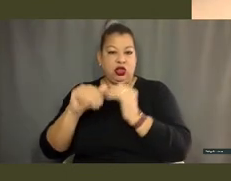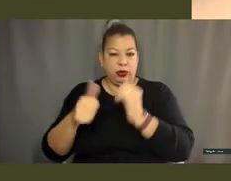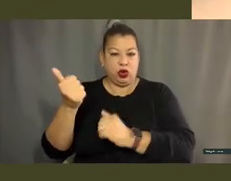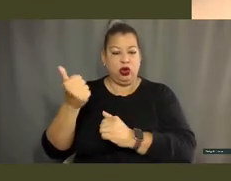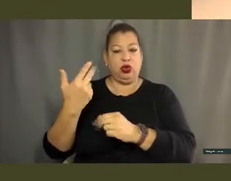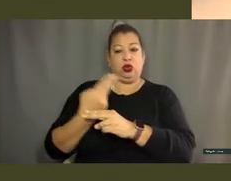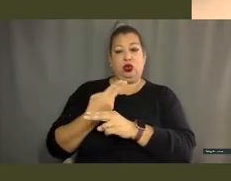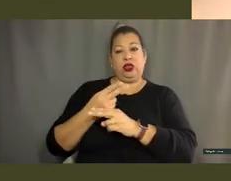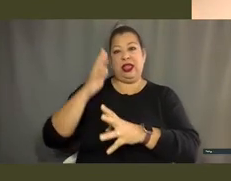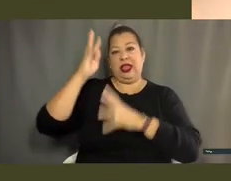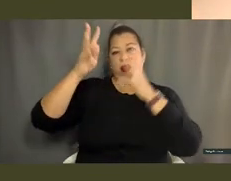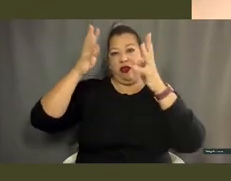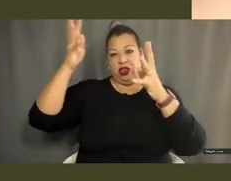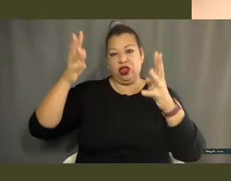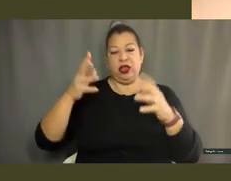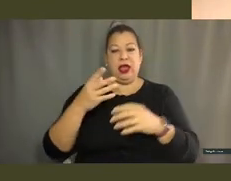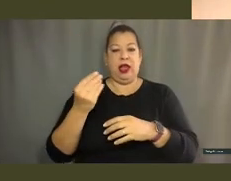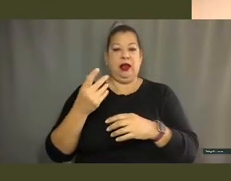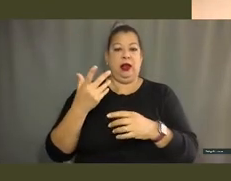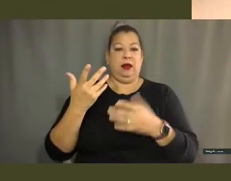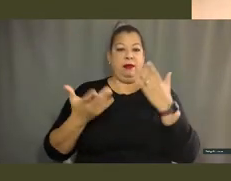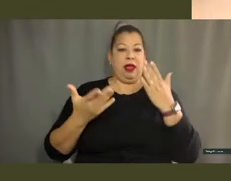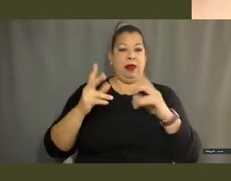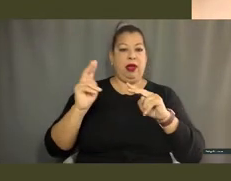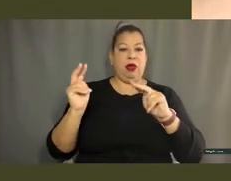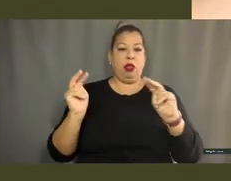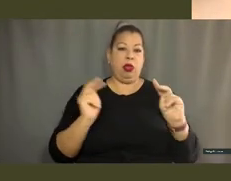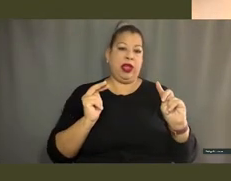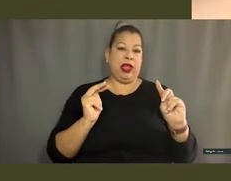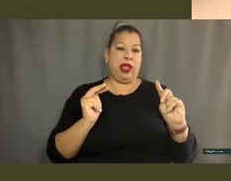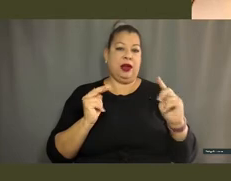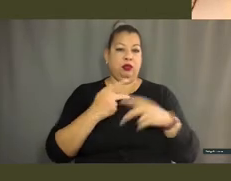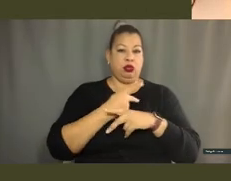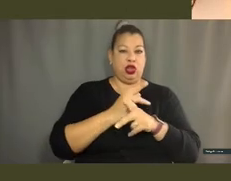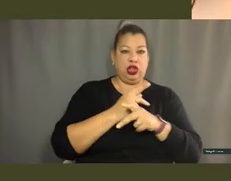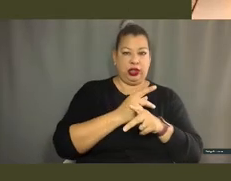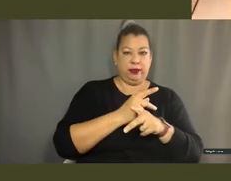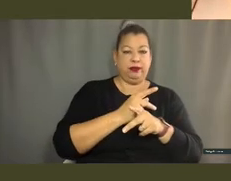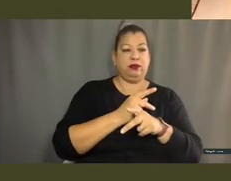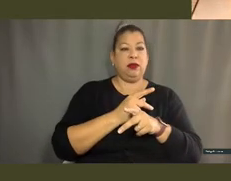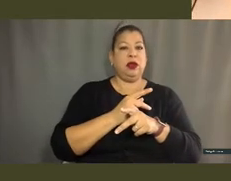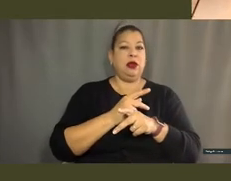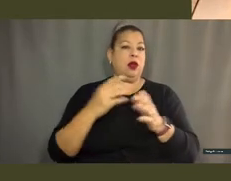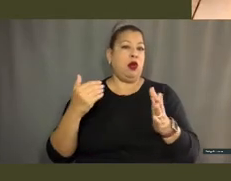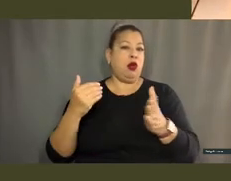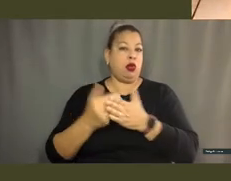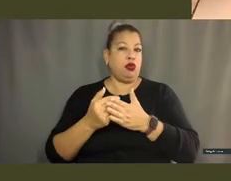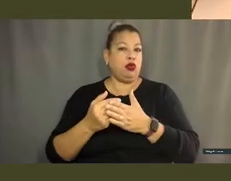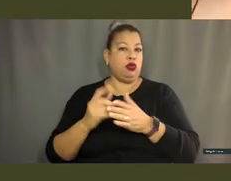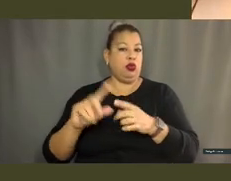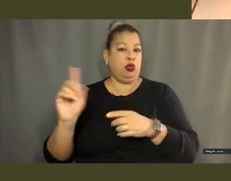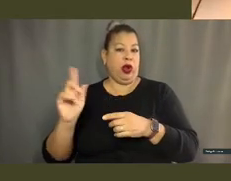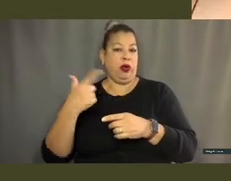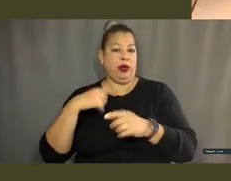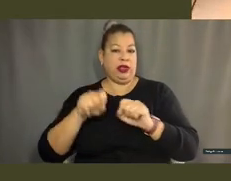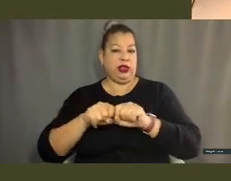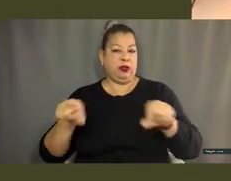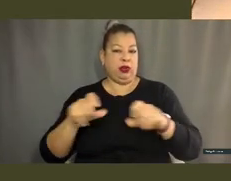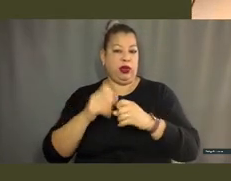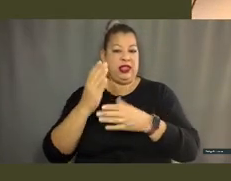innovation and perhaps looking at production closer to where we need to deploy some of these